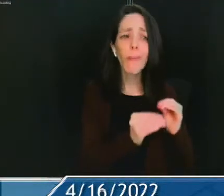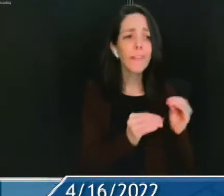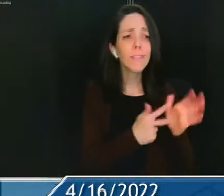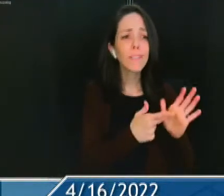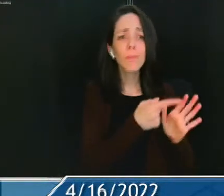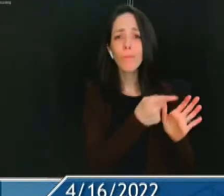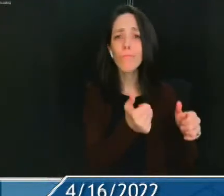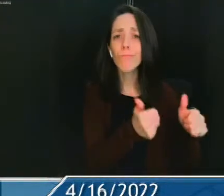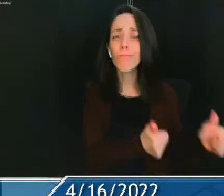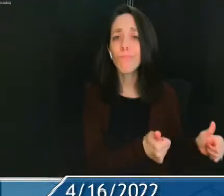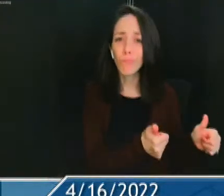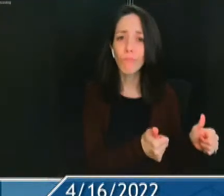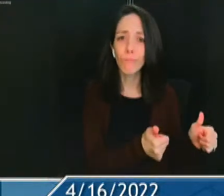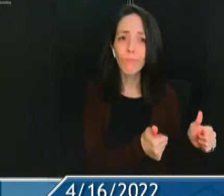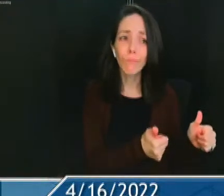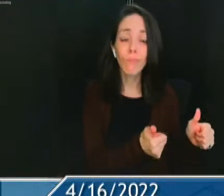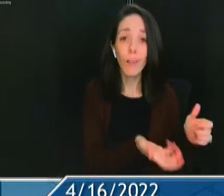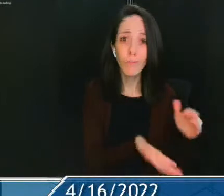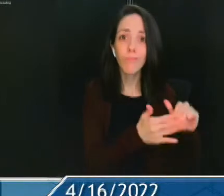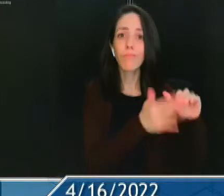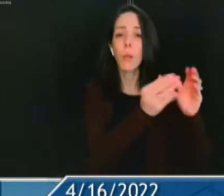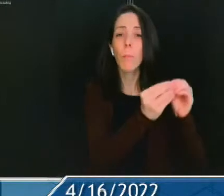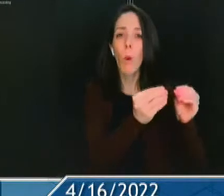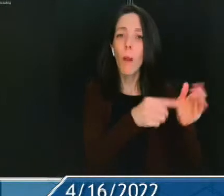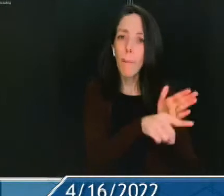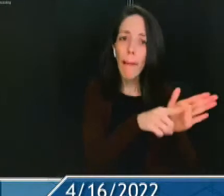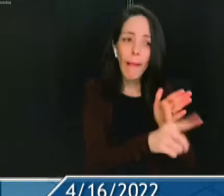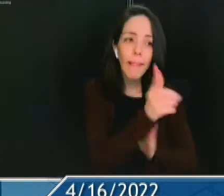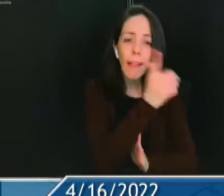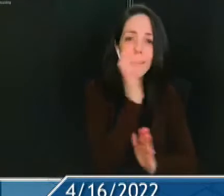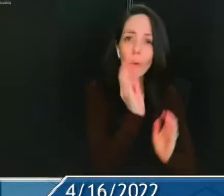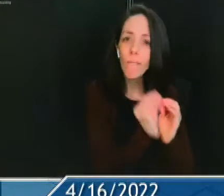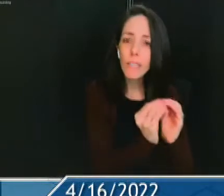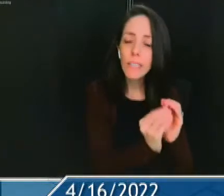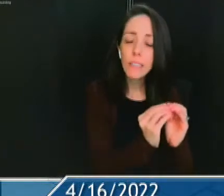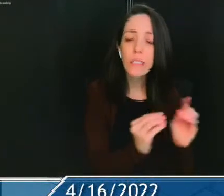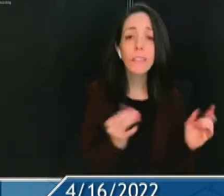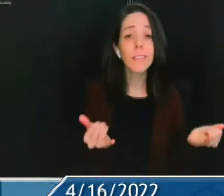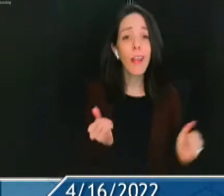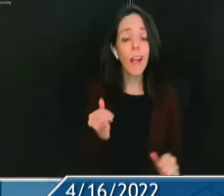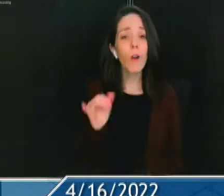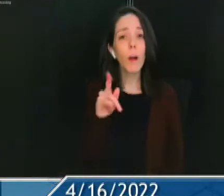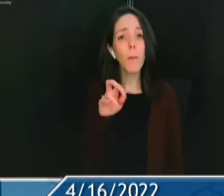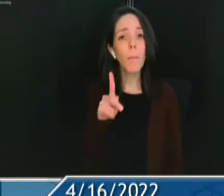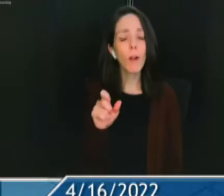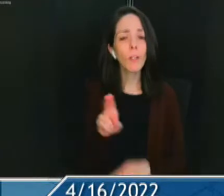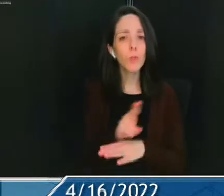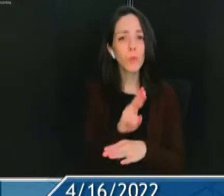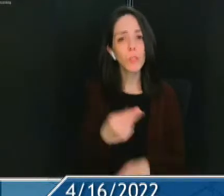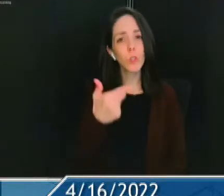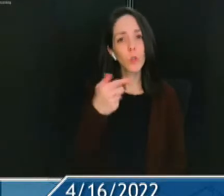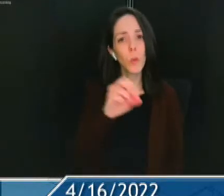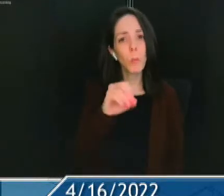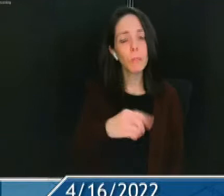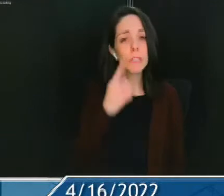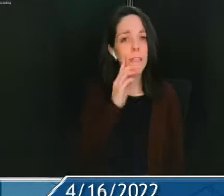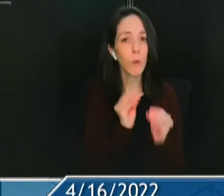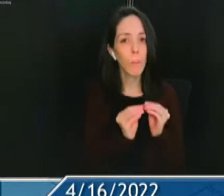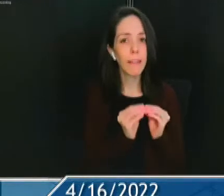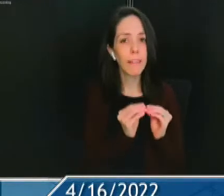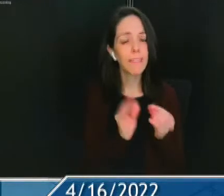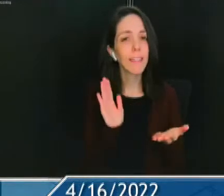increased expenses. Parks currently is spending only approximately 21% of its budget on maintenance.